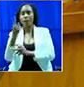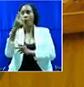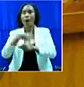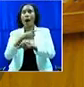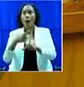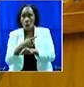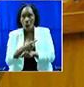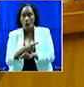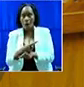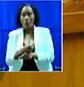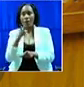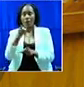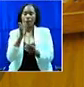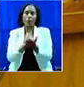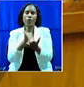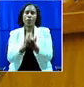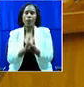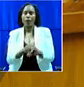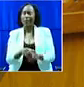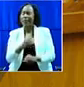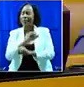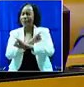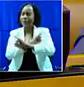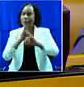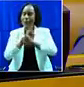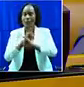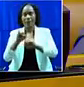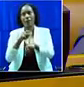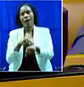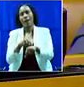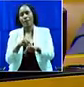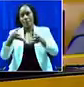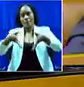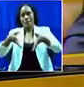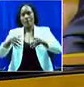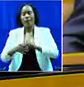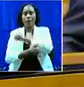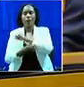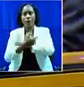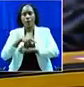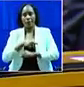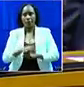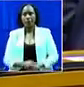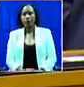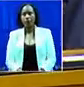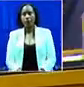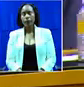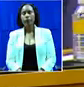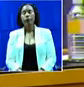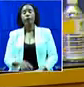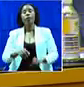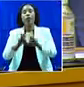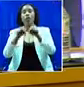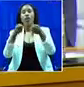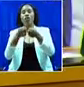That was particularly a dark time in the life of our country. While the national lockdown in